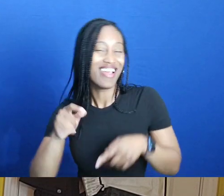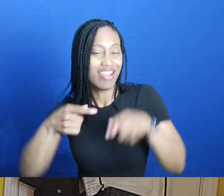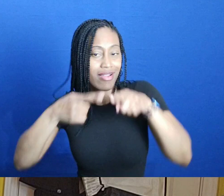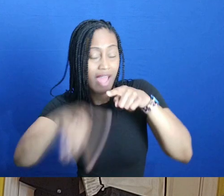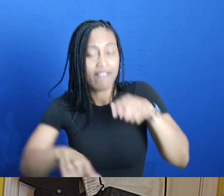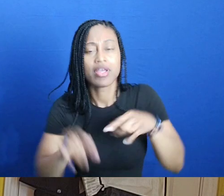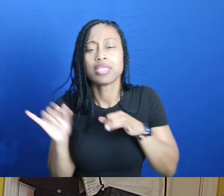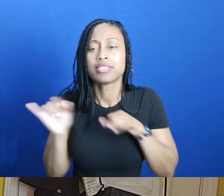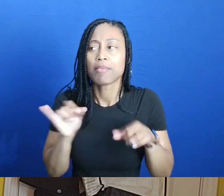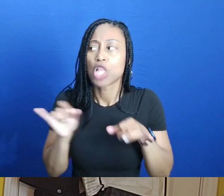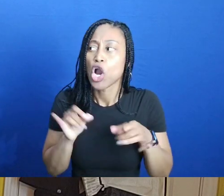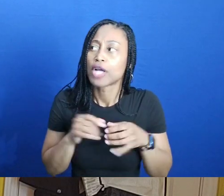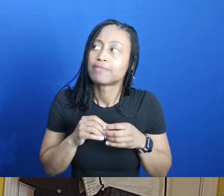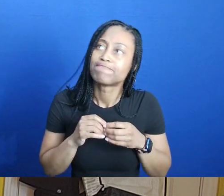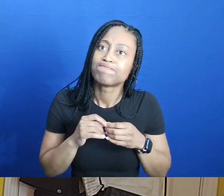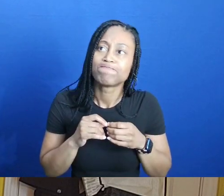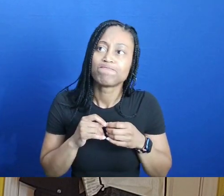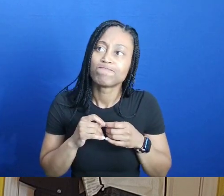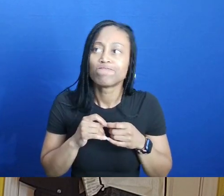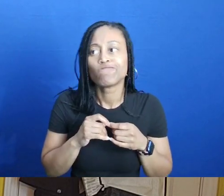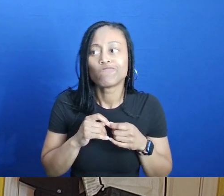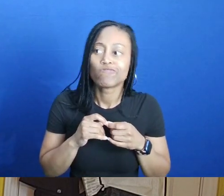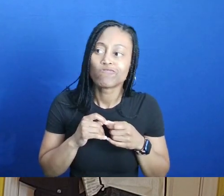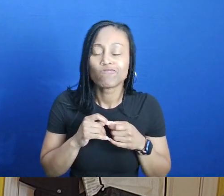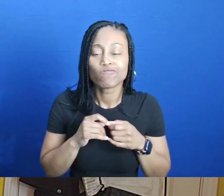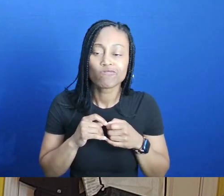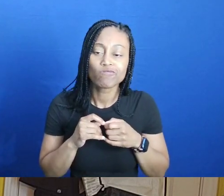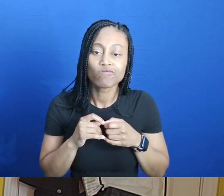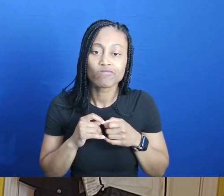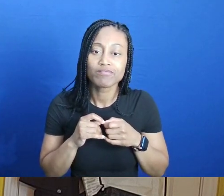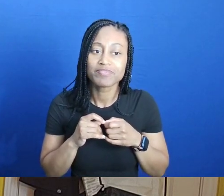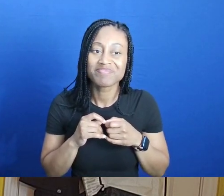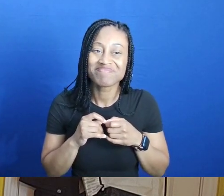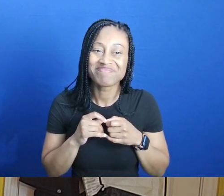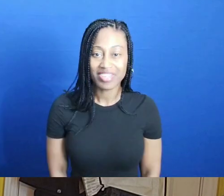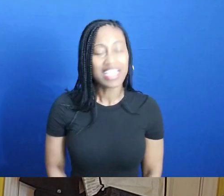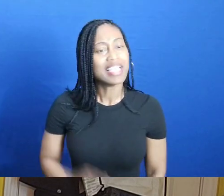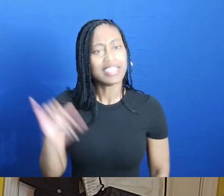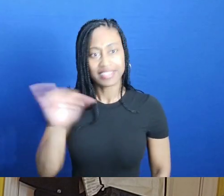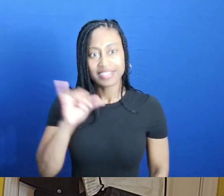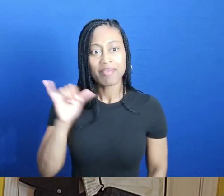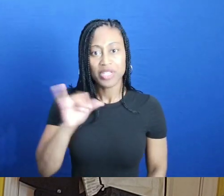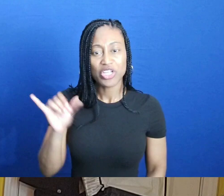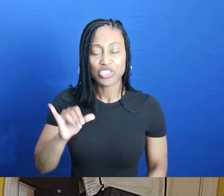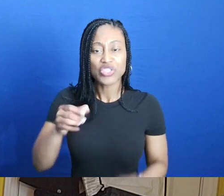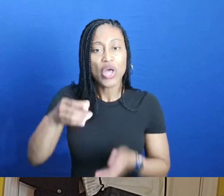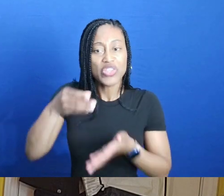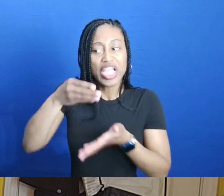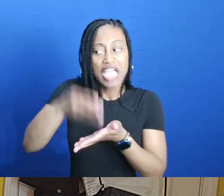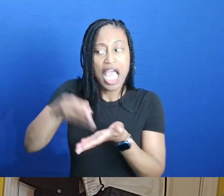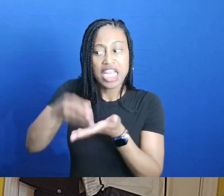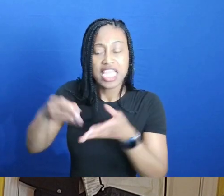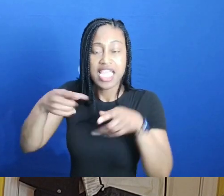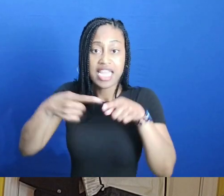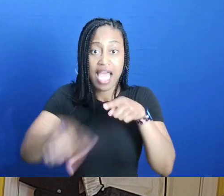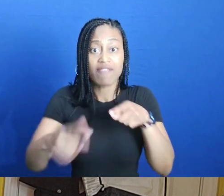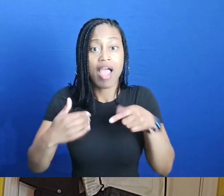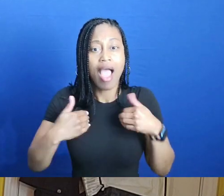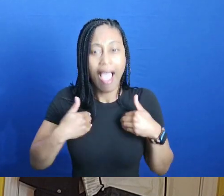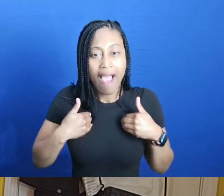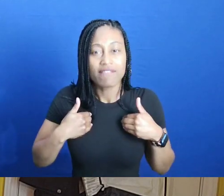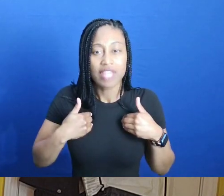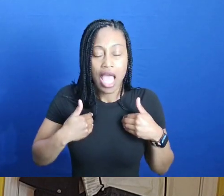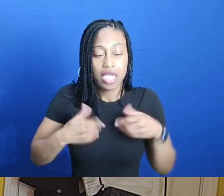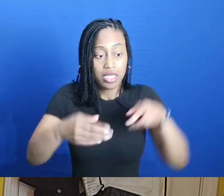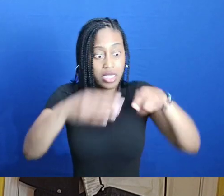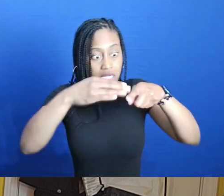nakiri knife. This is very similar to a cutting knife. It just has, with